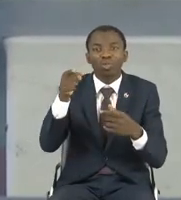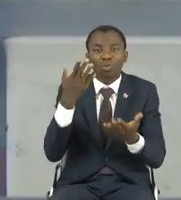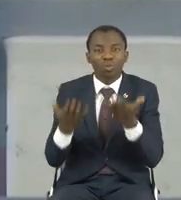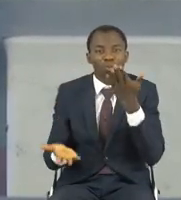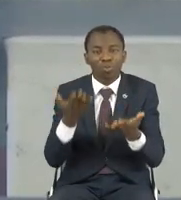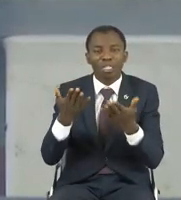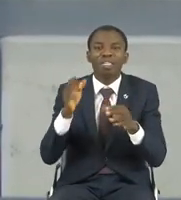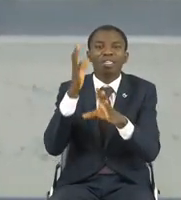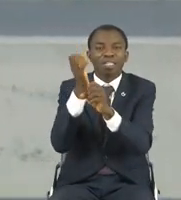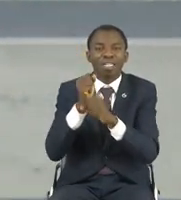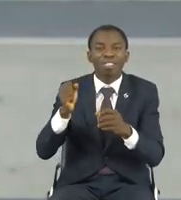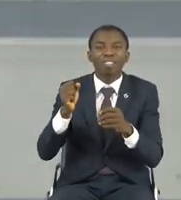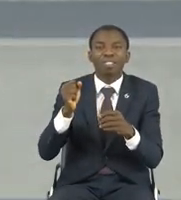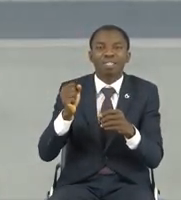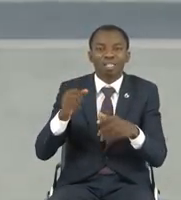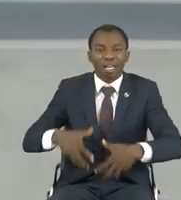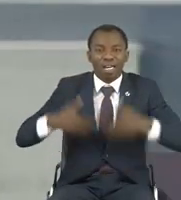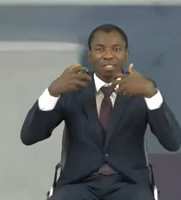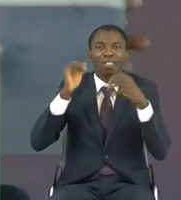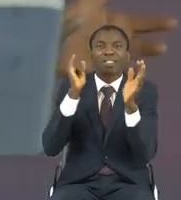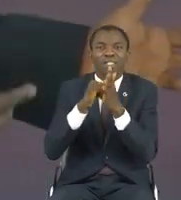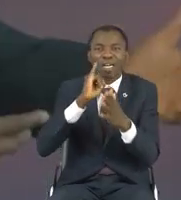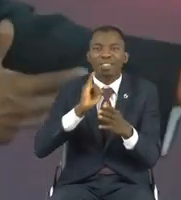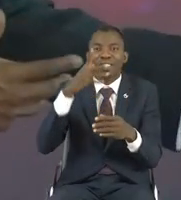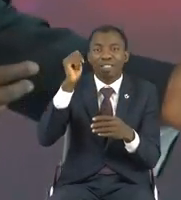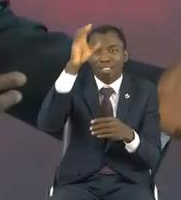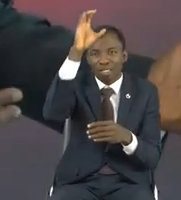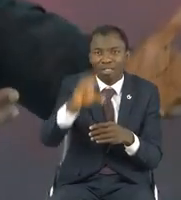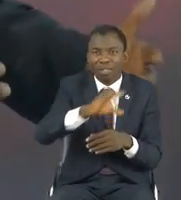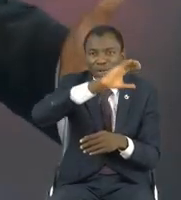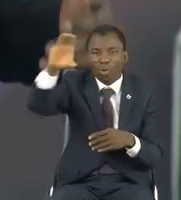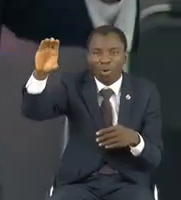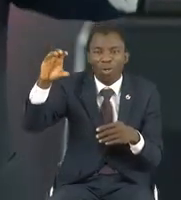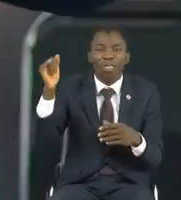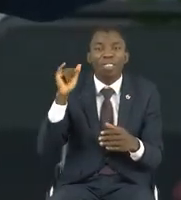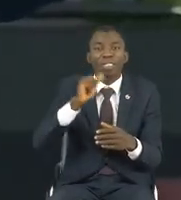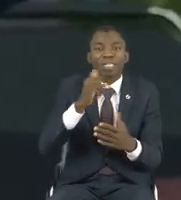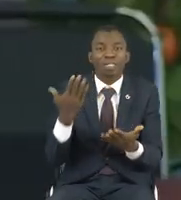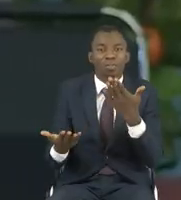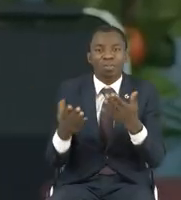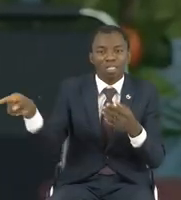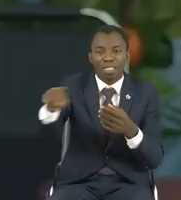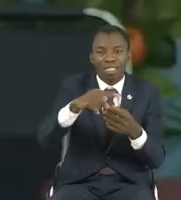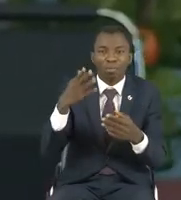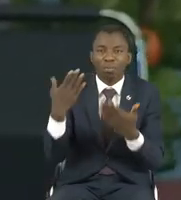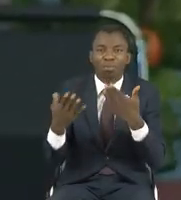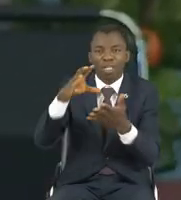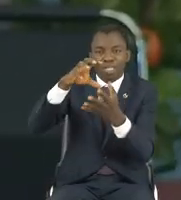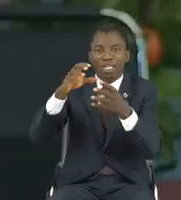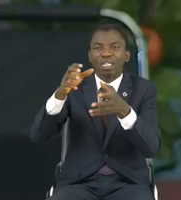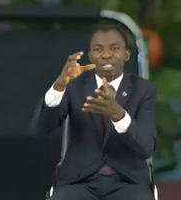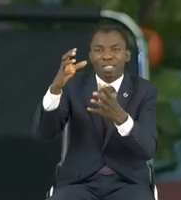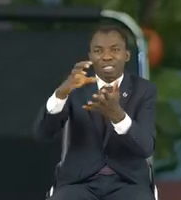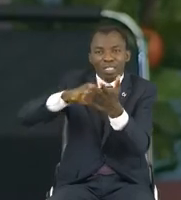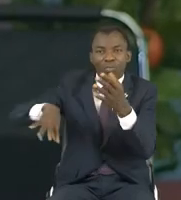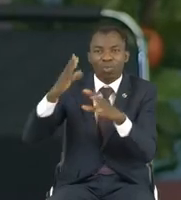cross. He may withdraw some things away from you, that's the cross. And